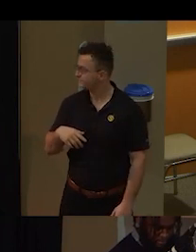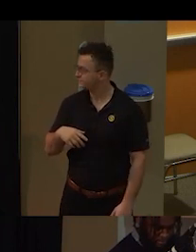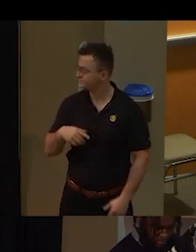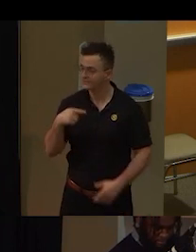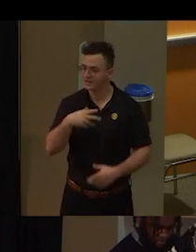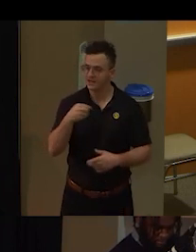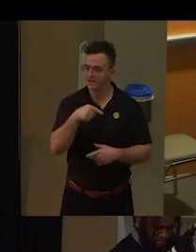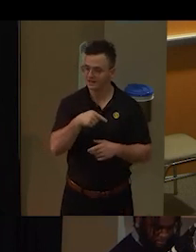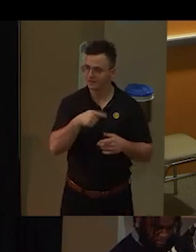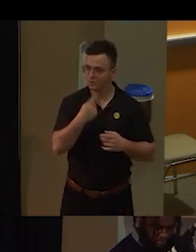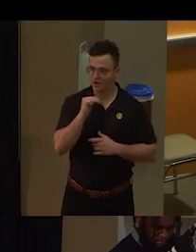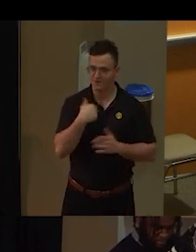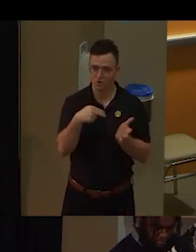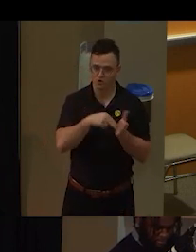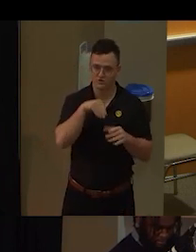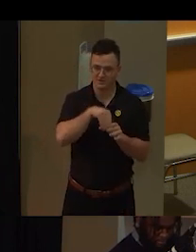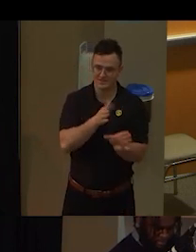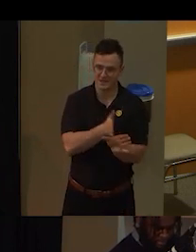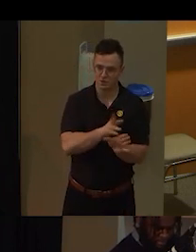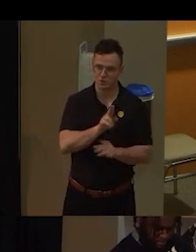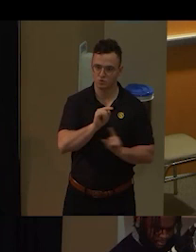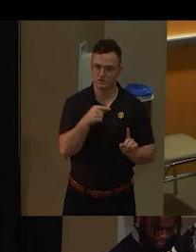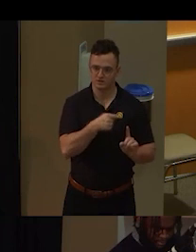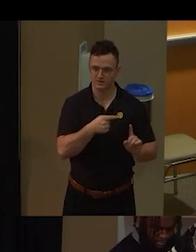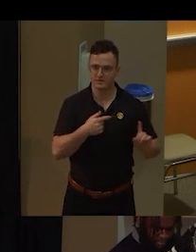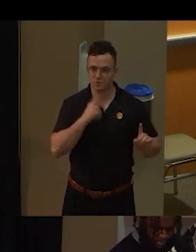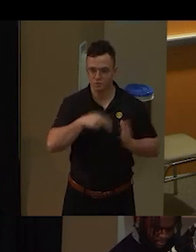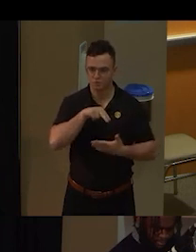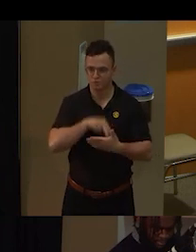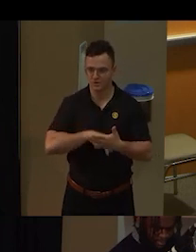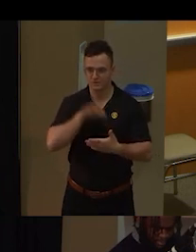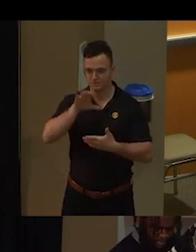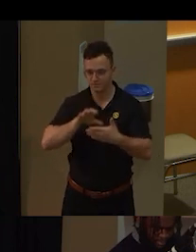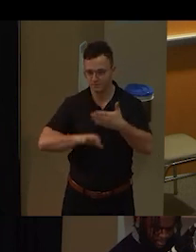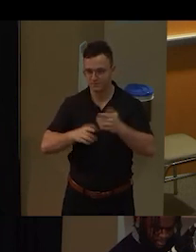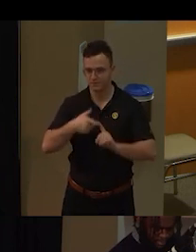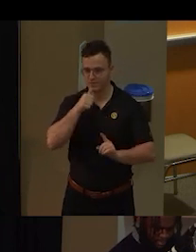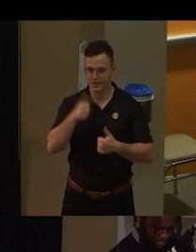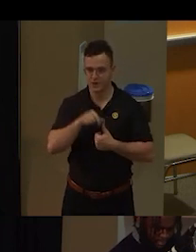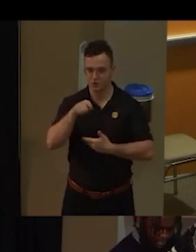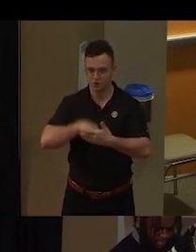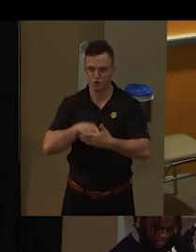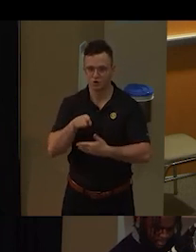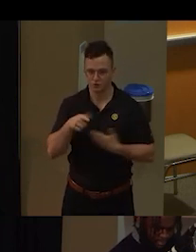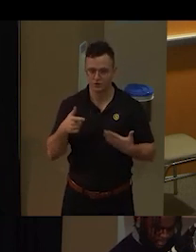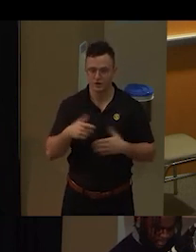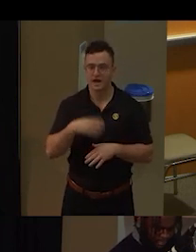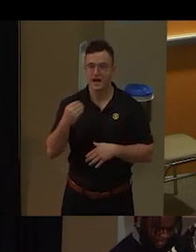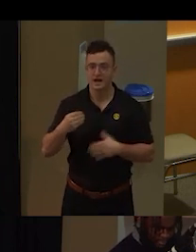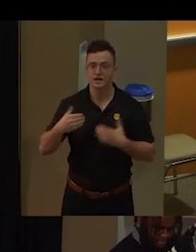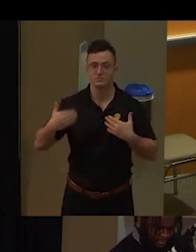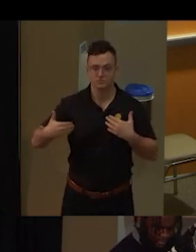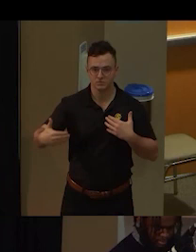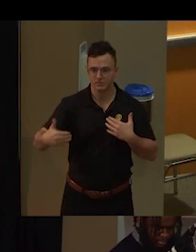in psychiatry unit. And he will be reading from excerpts from that letter. And along the way,